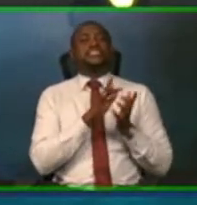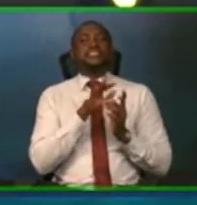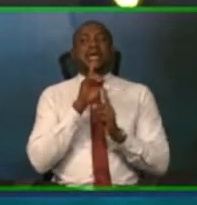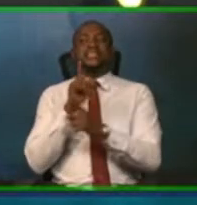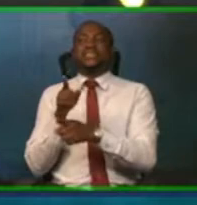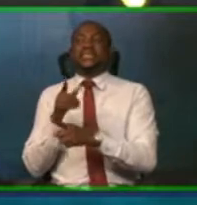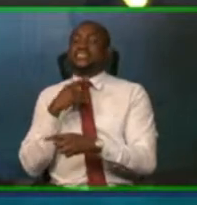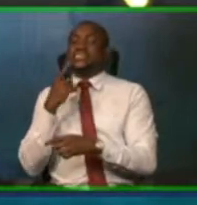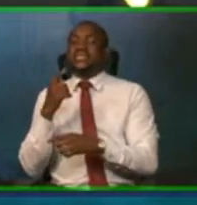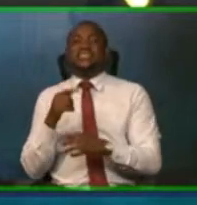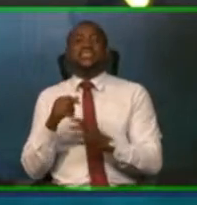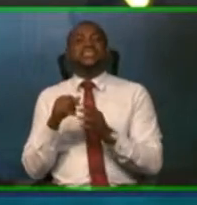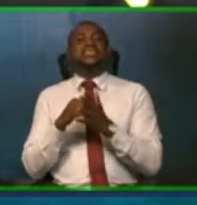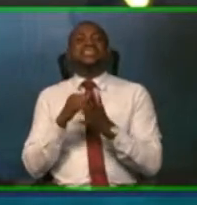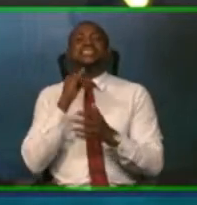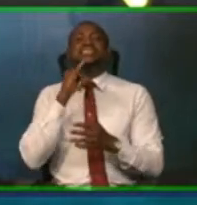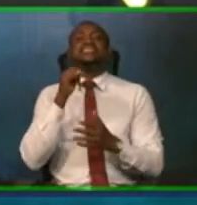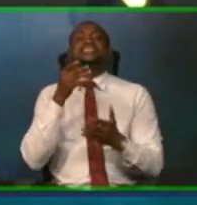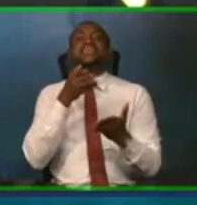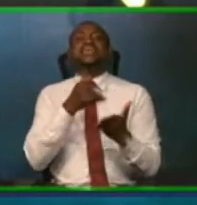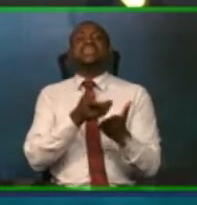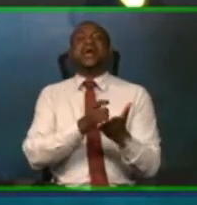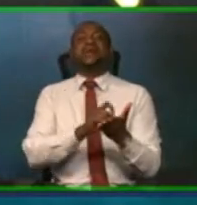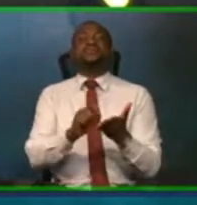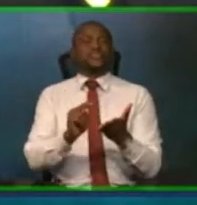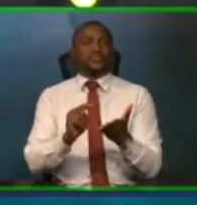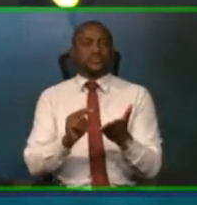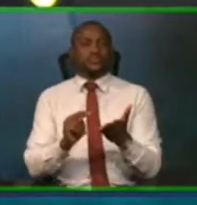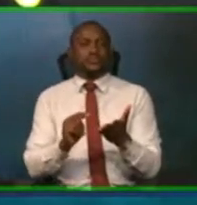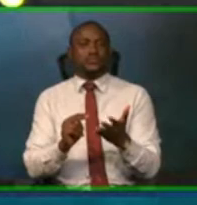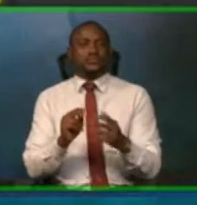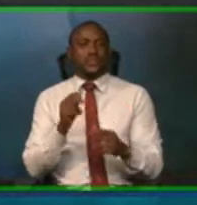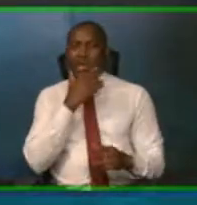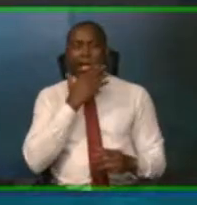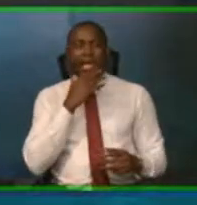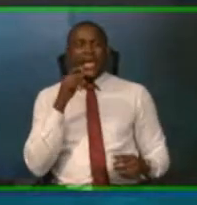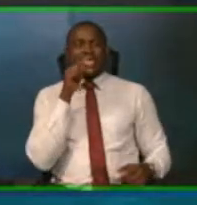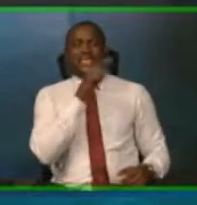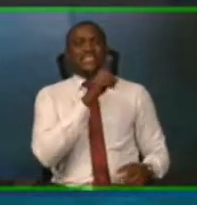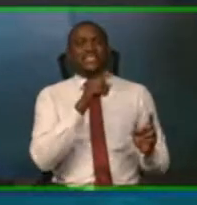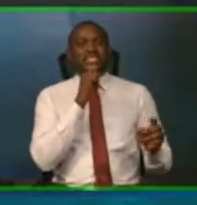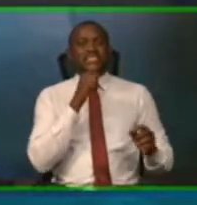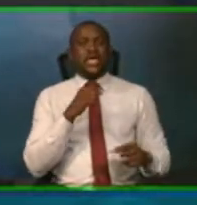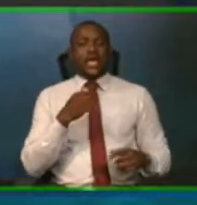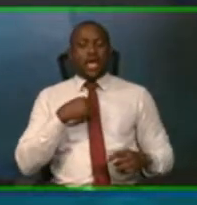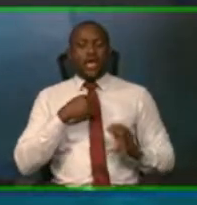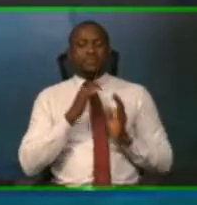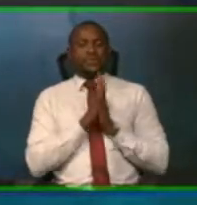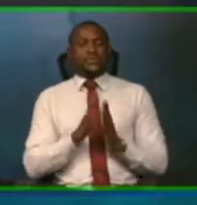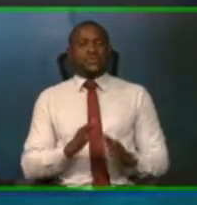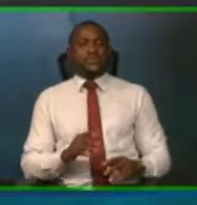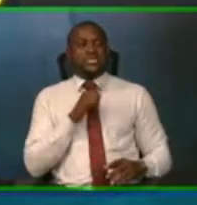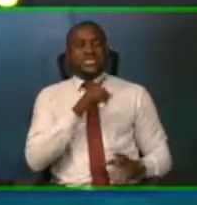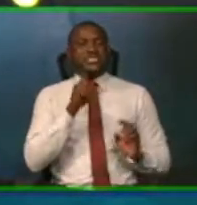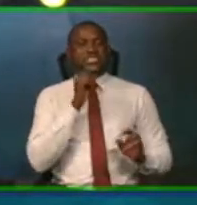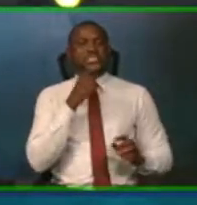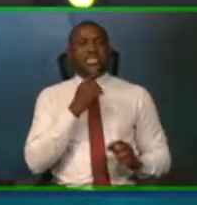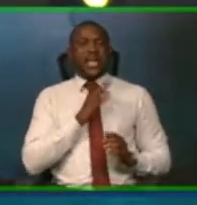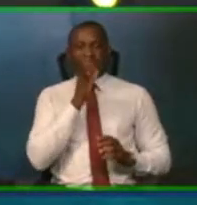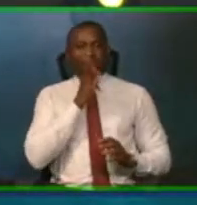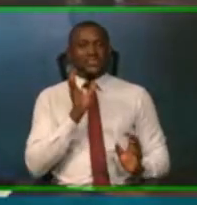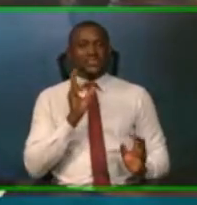said, it is. Stop. Did he say, I prayed? Did he say, I fasted? What was his